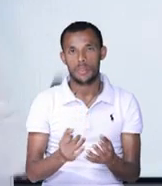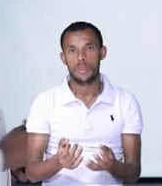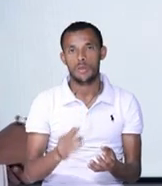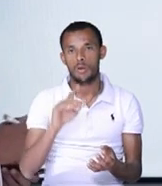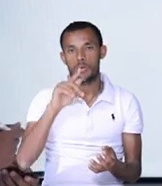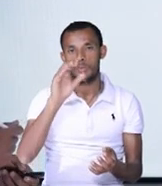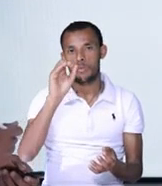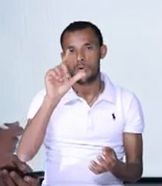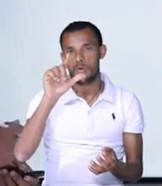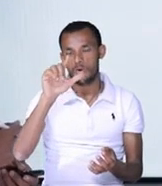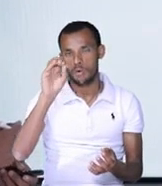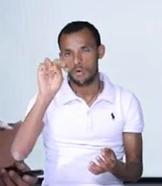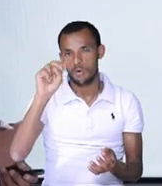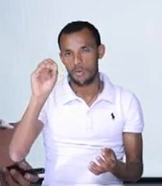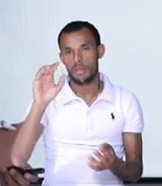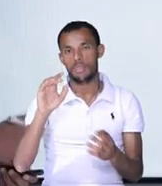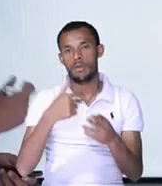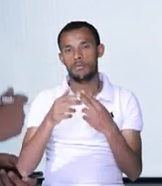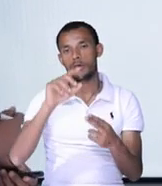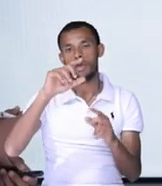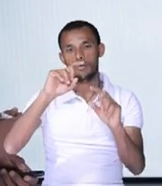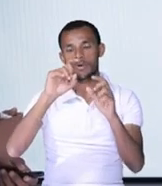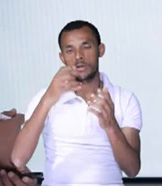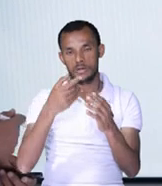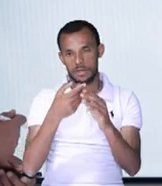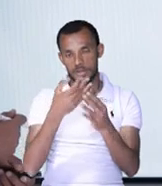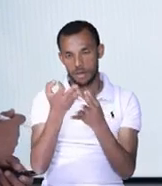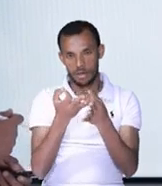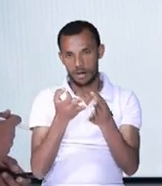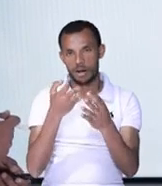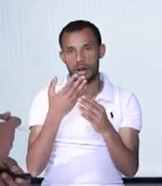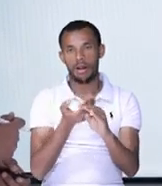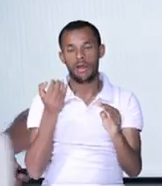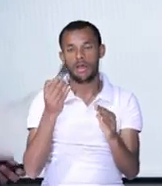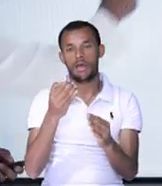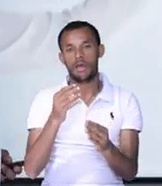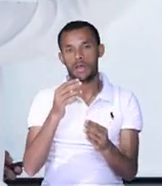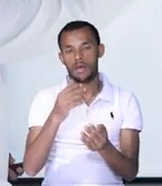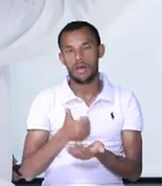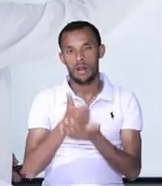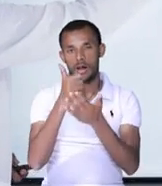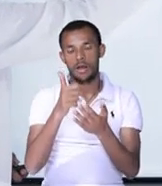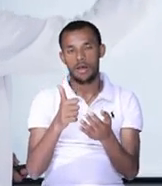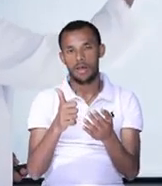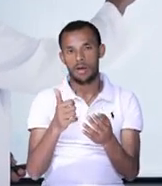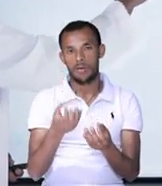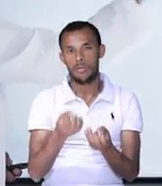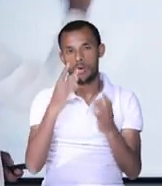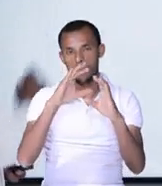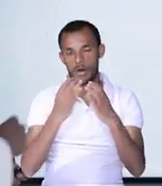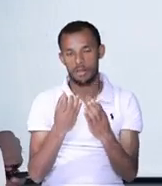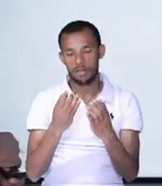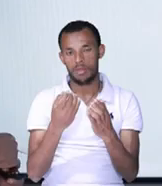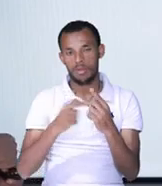polynomial times exponential, as we stated earlier the guideline. Using that, assume the polynomial part to